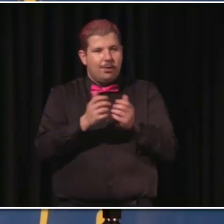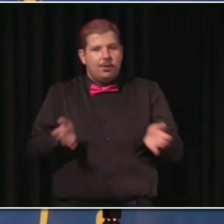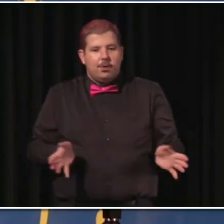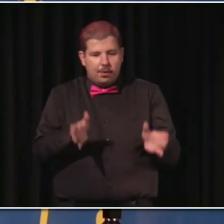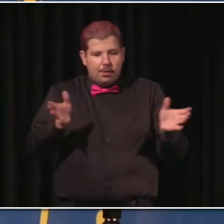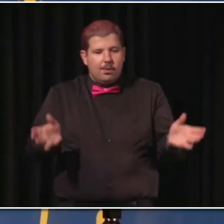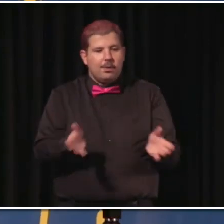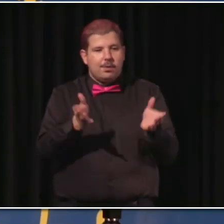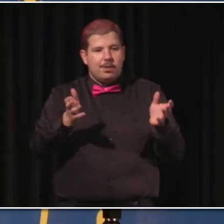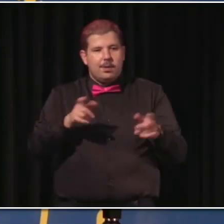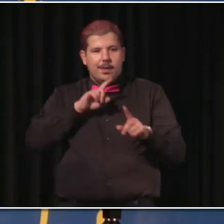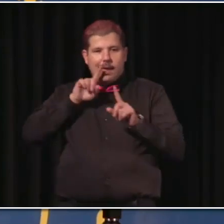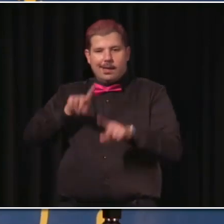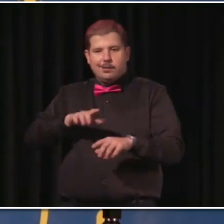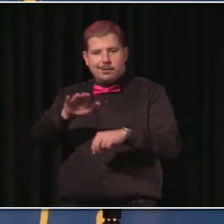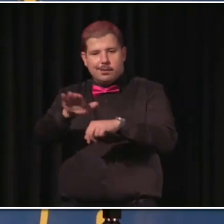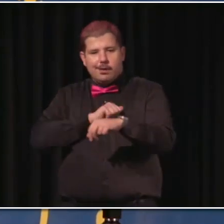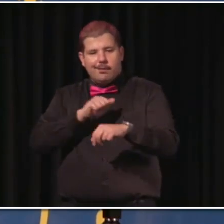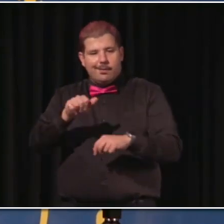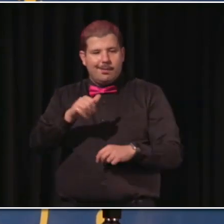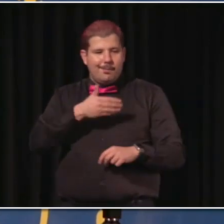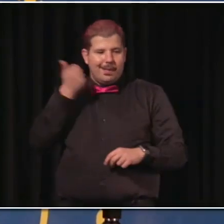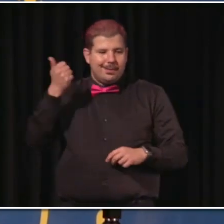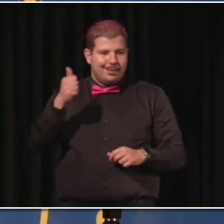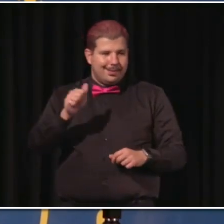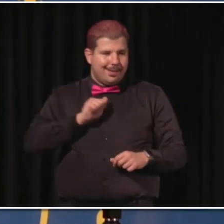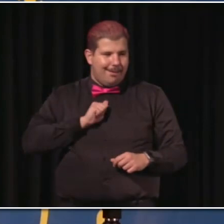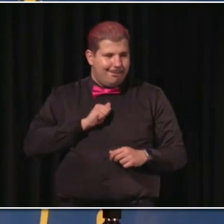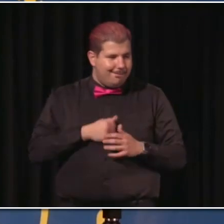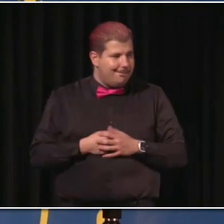we answer the call of our best selves,